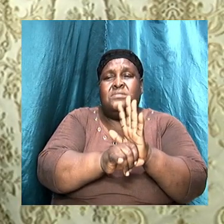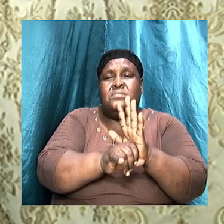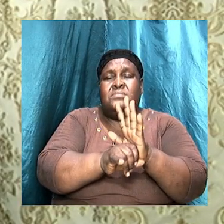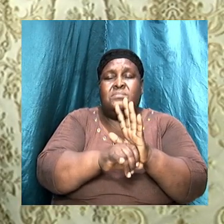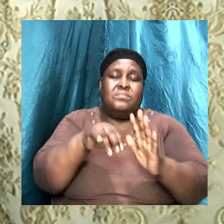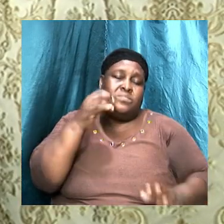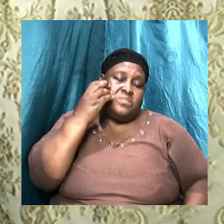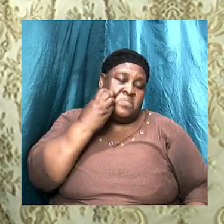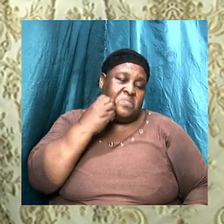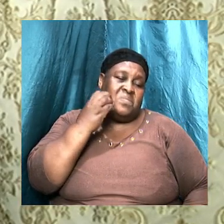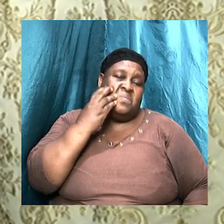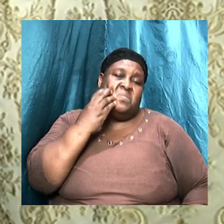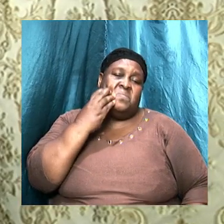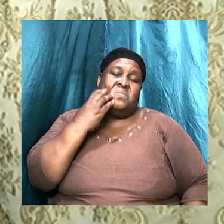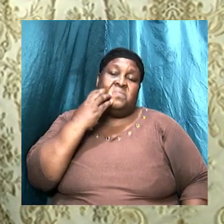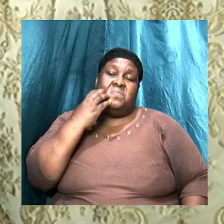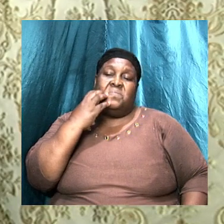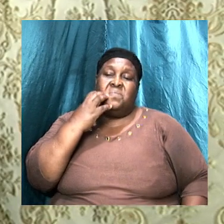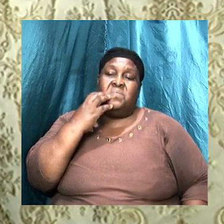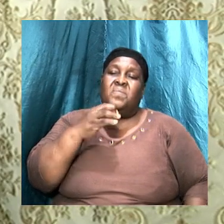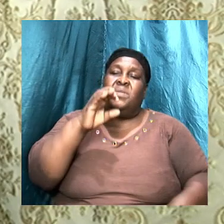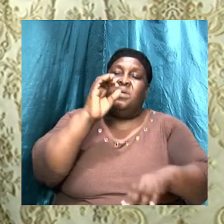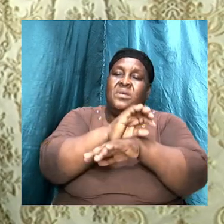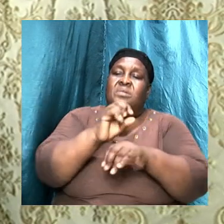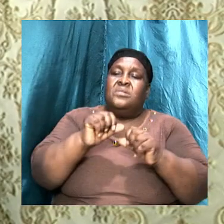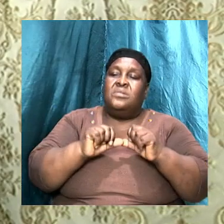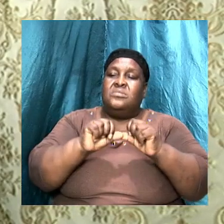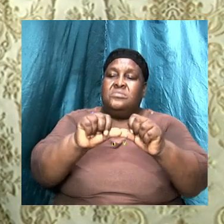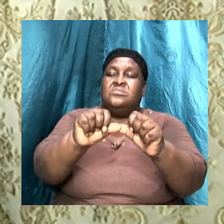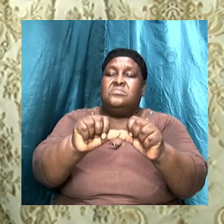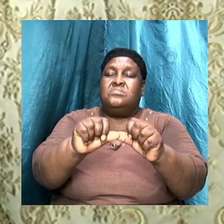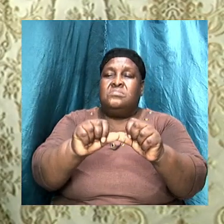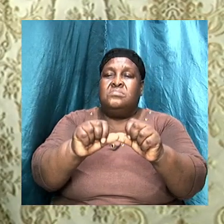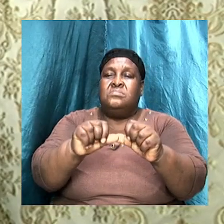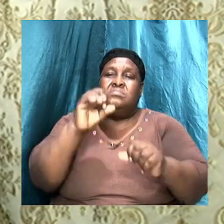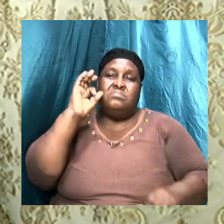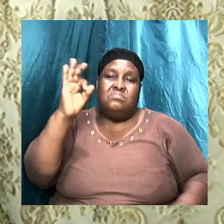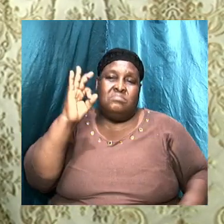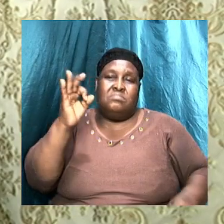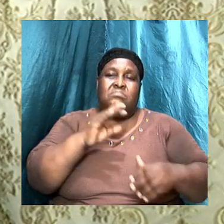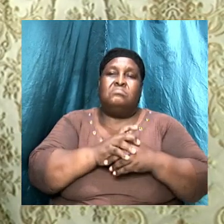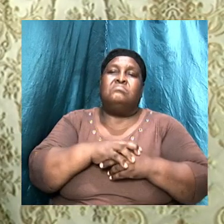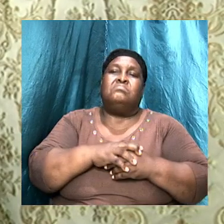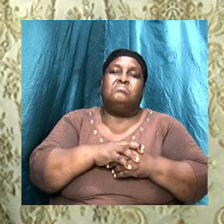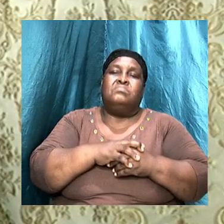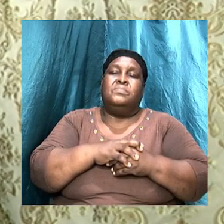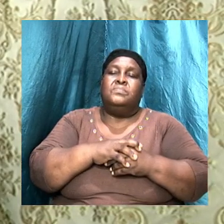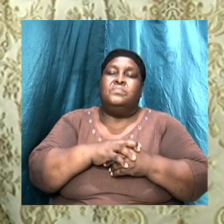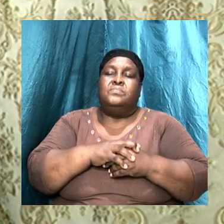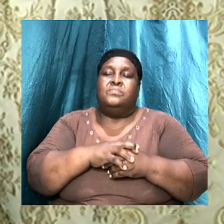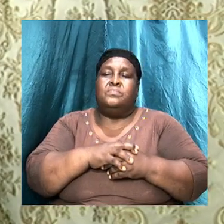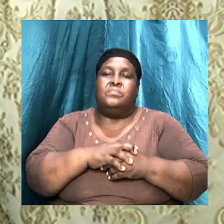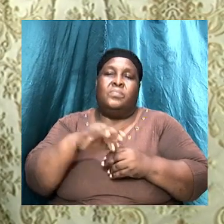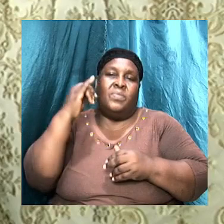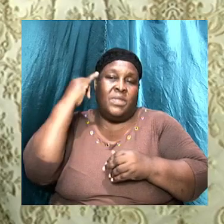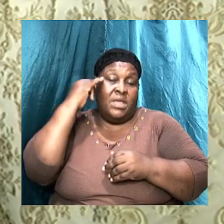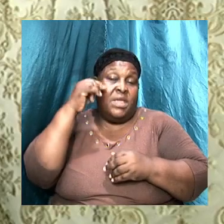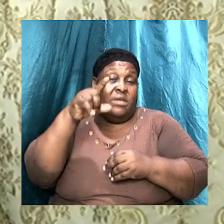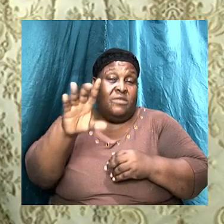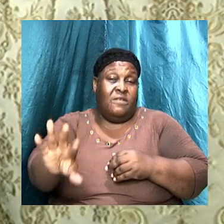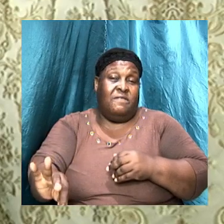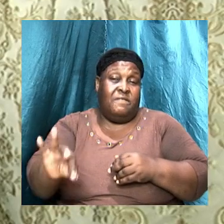important Amen and the church continue today to preach that if you find